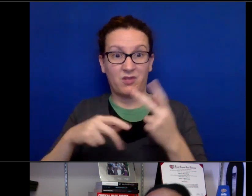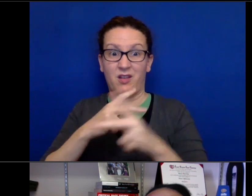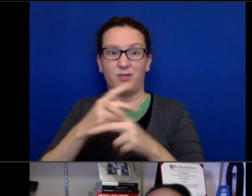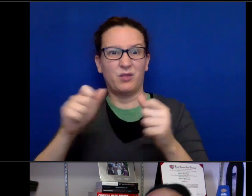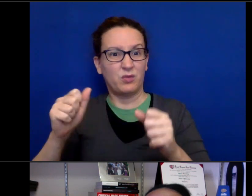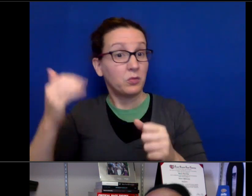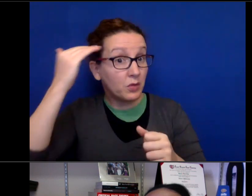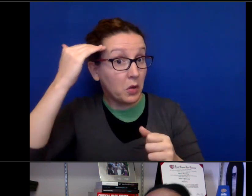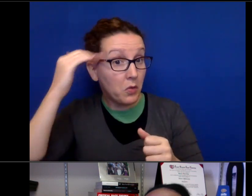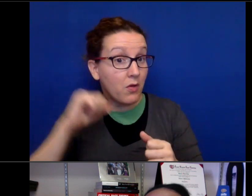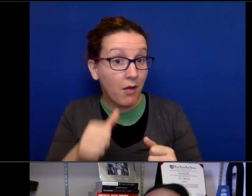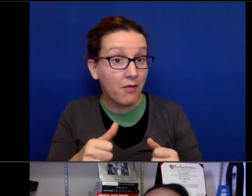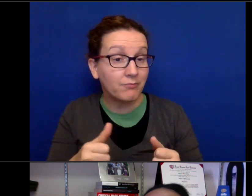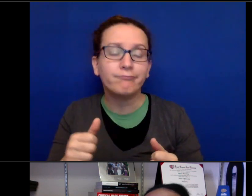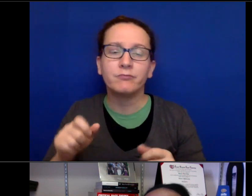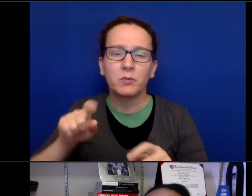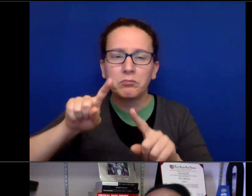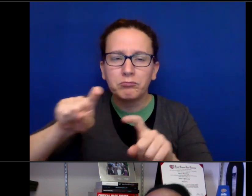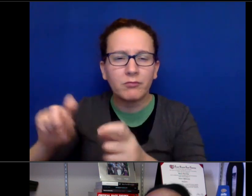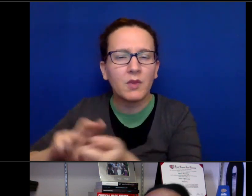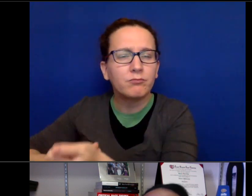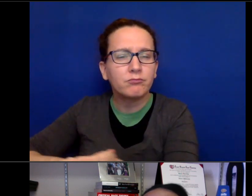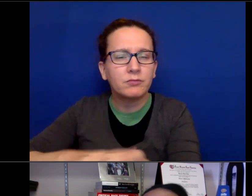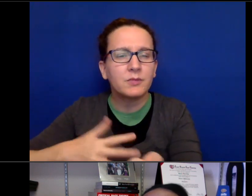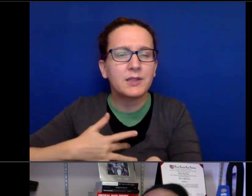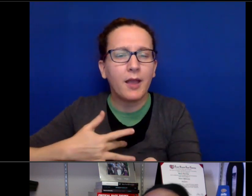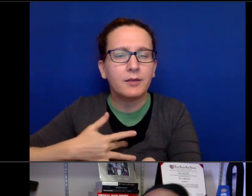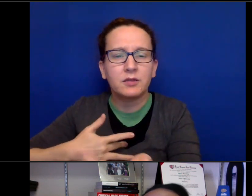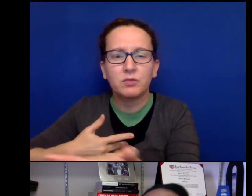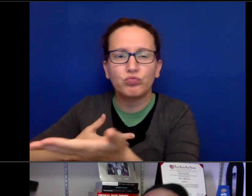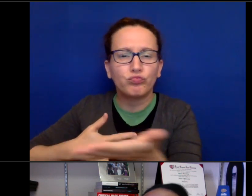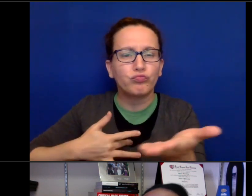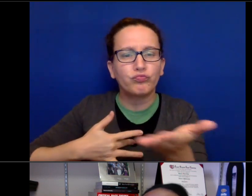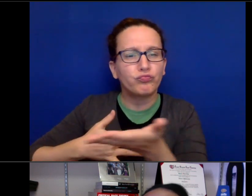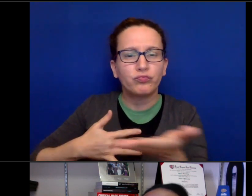you can get a sense of how much of the